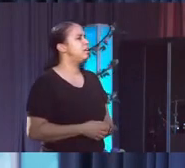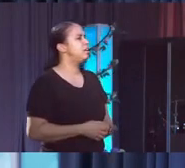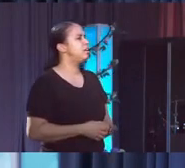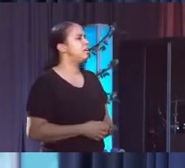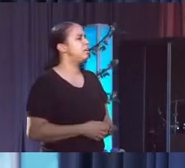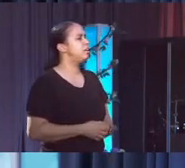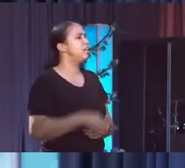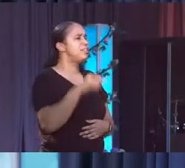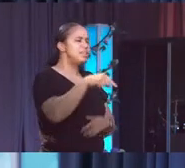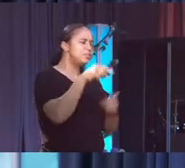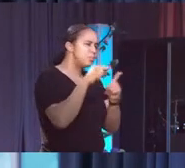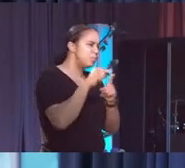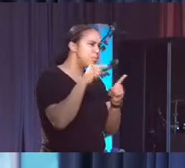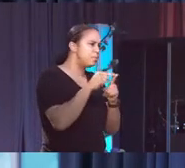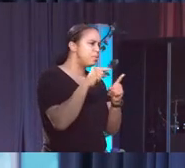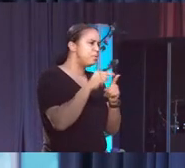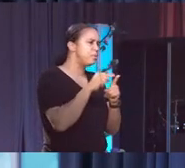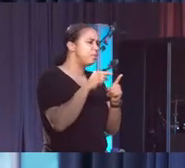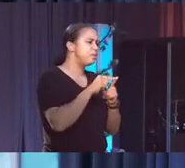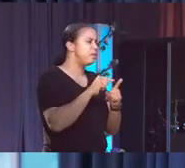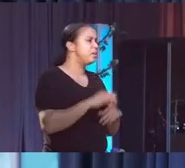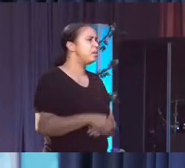This word,